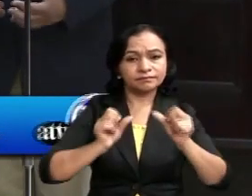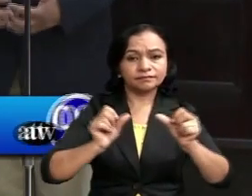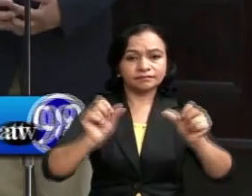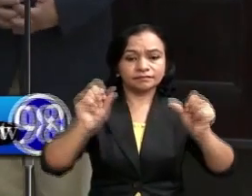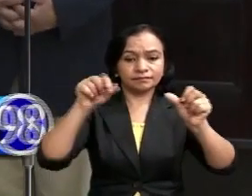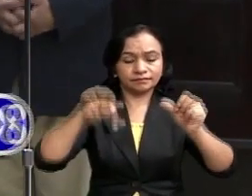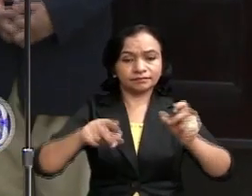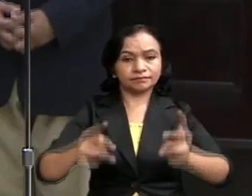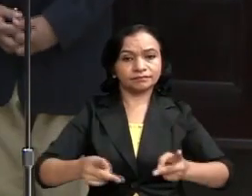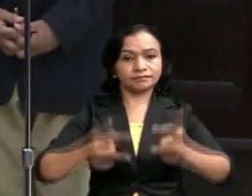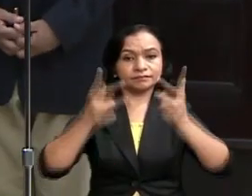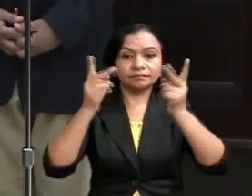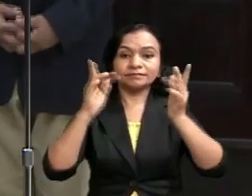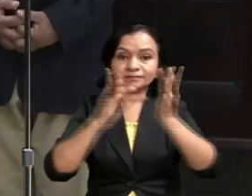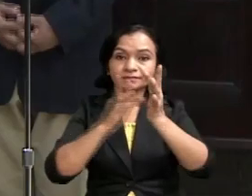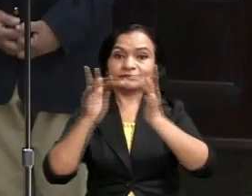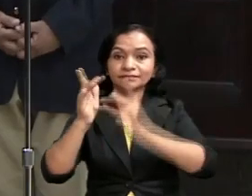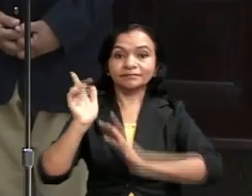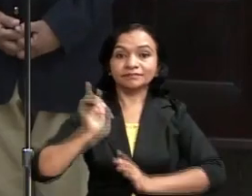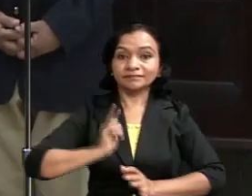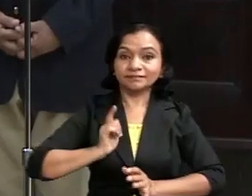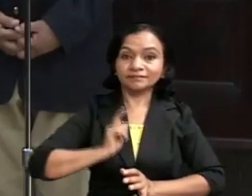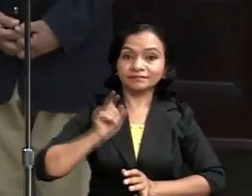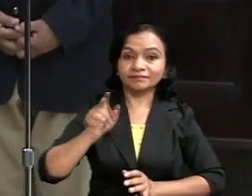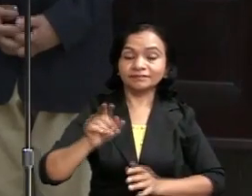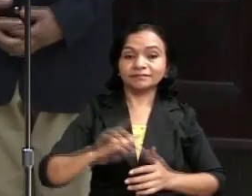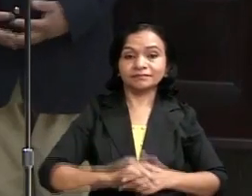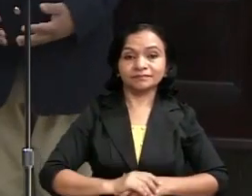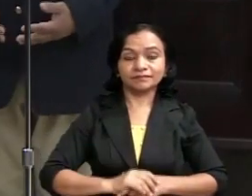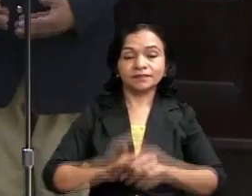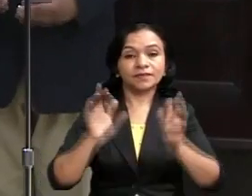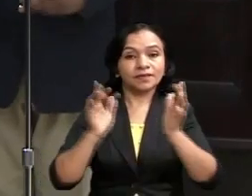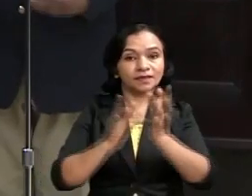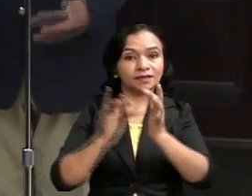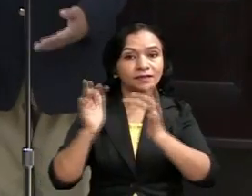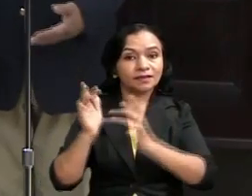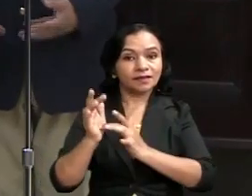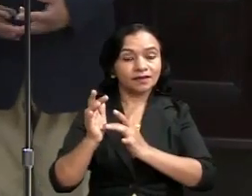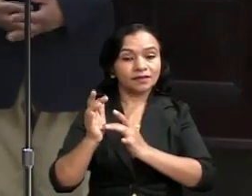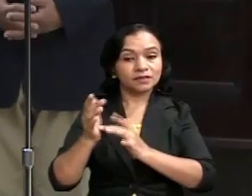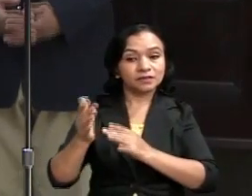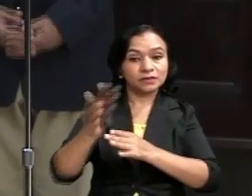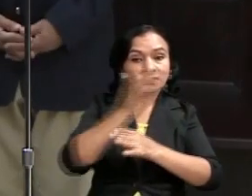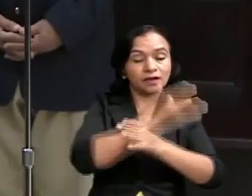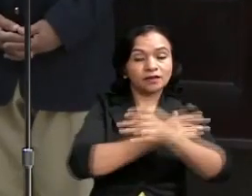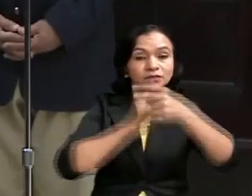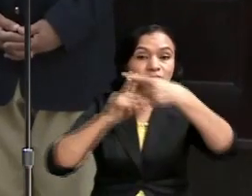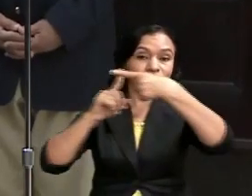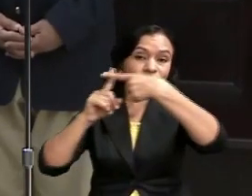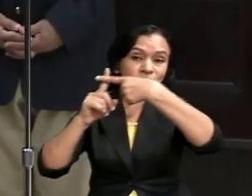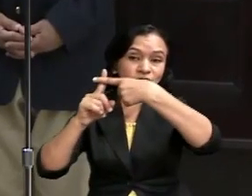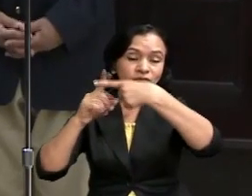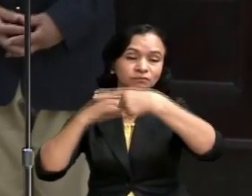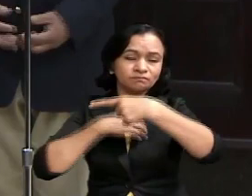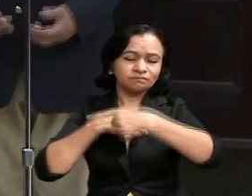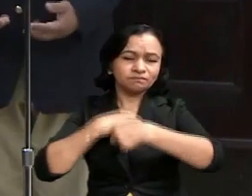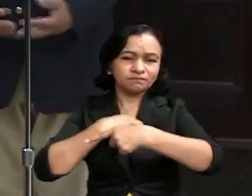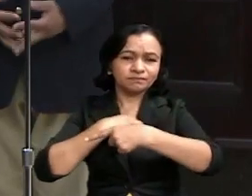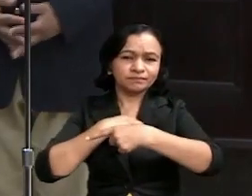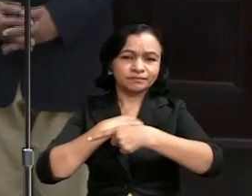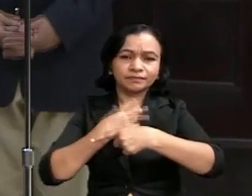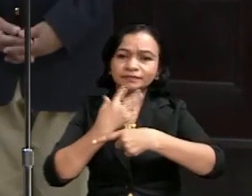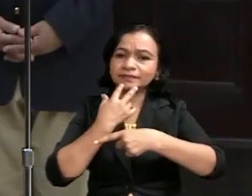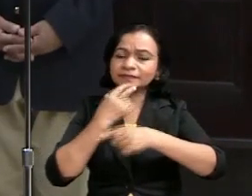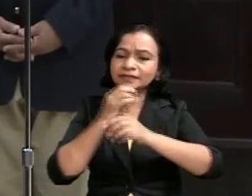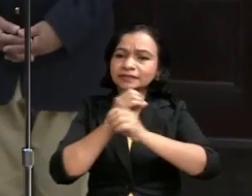se encuentra en Jesús. Jesus did his part on the cross. Jesús hizo su parte en la cruz. No man took his life. Nadie le